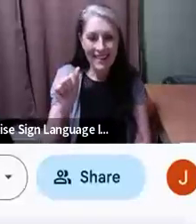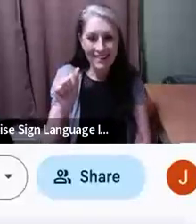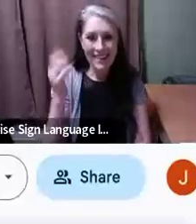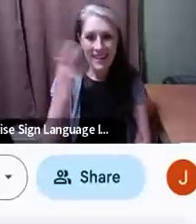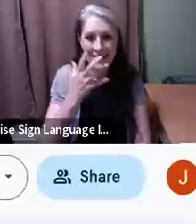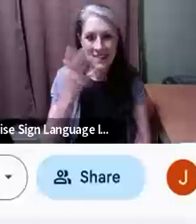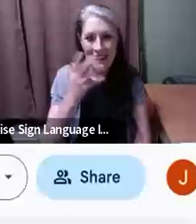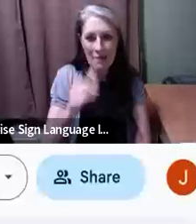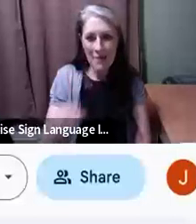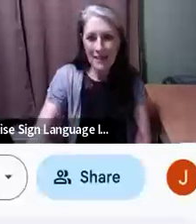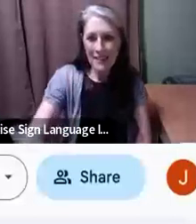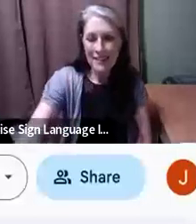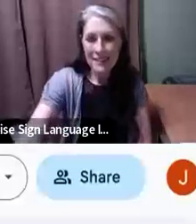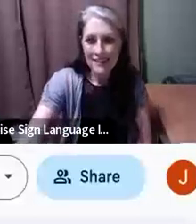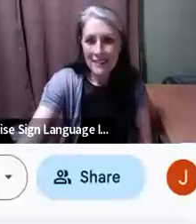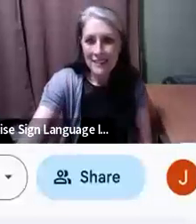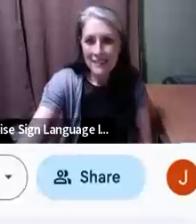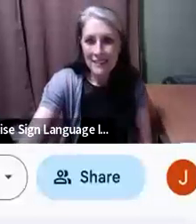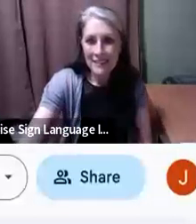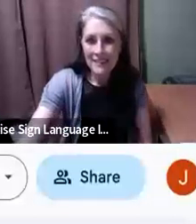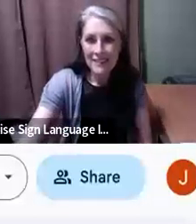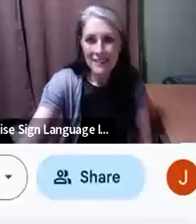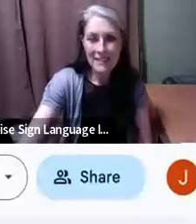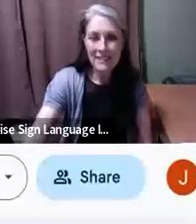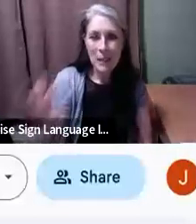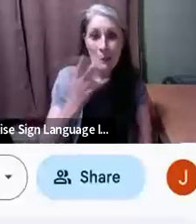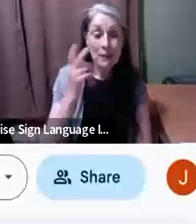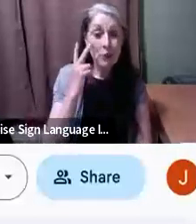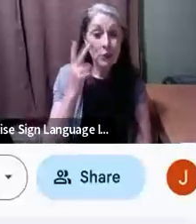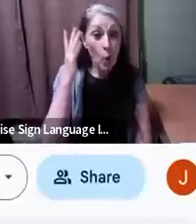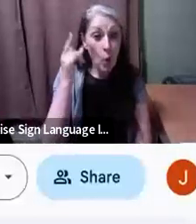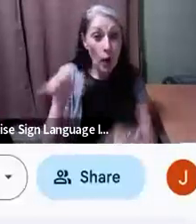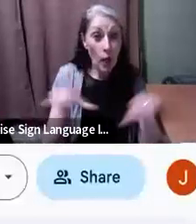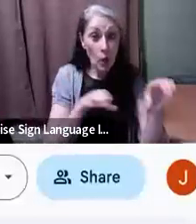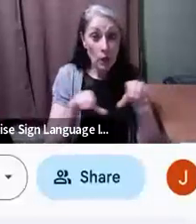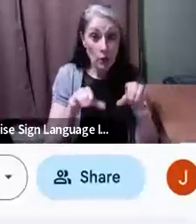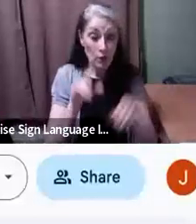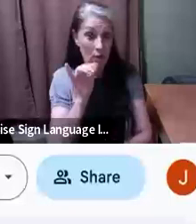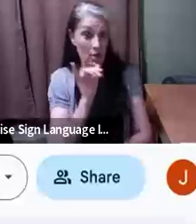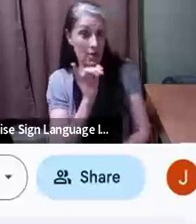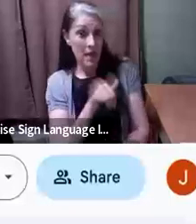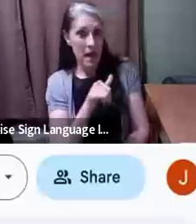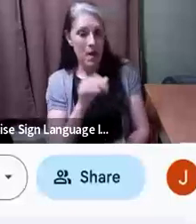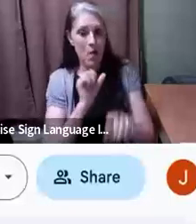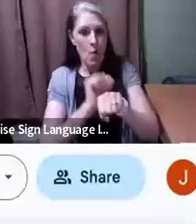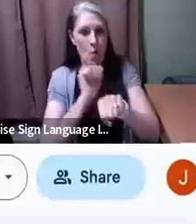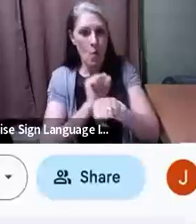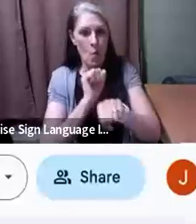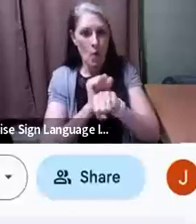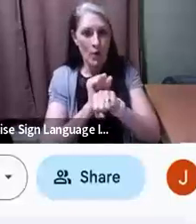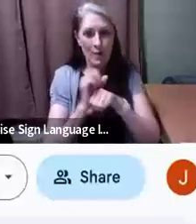Fabulous. I know, right? It's gorgeous, right? To see it. This is why we do this work.